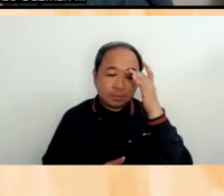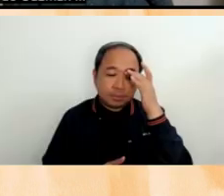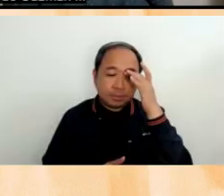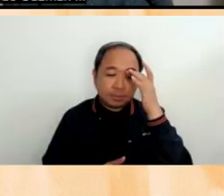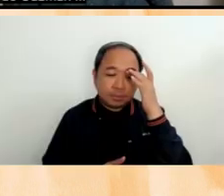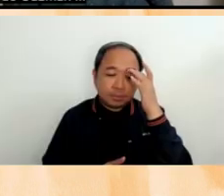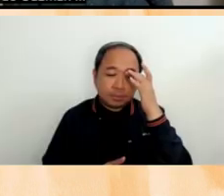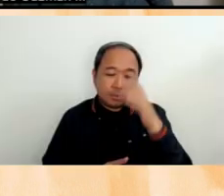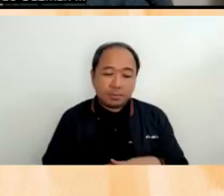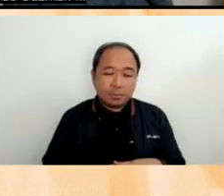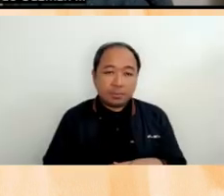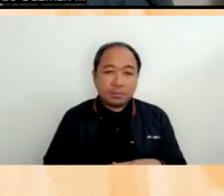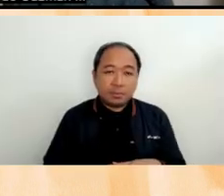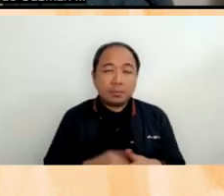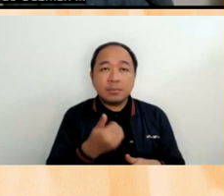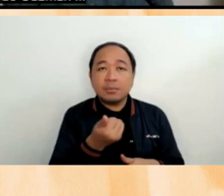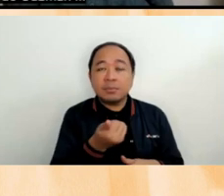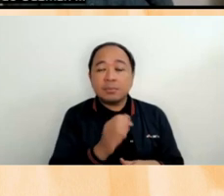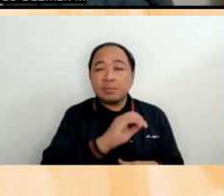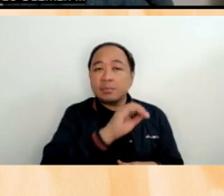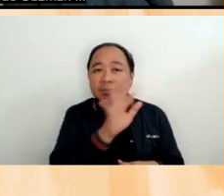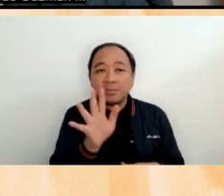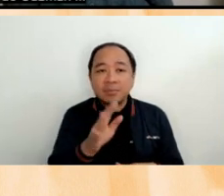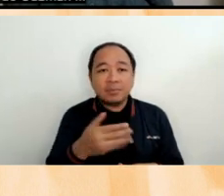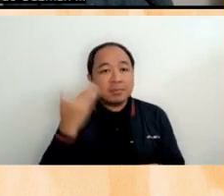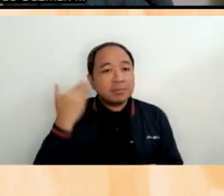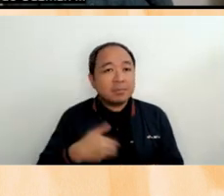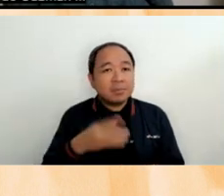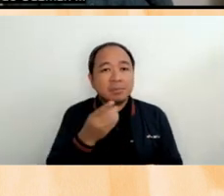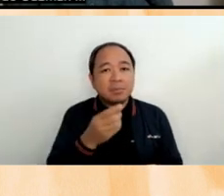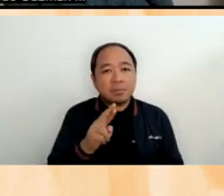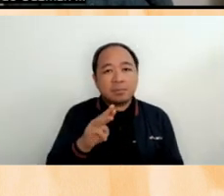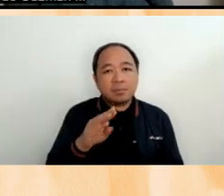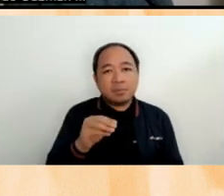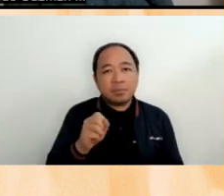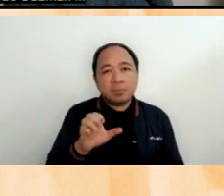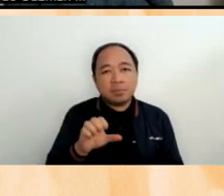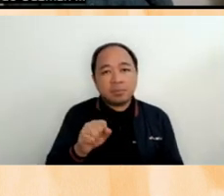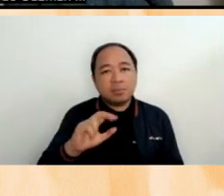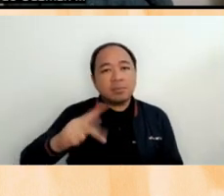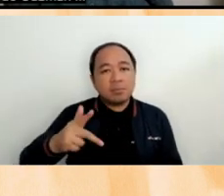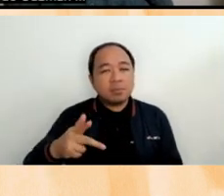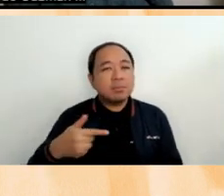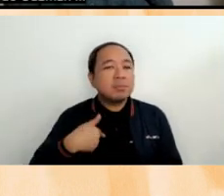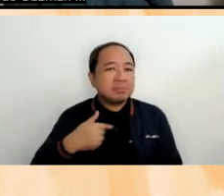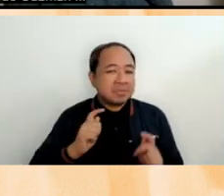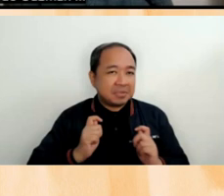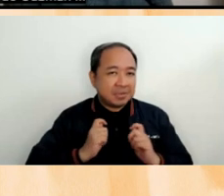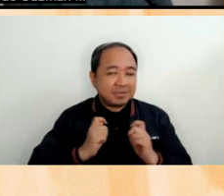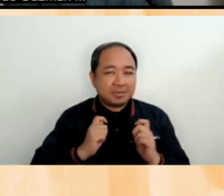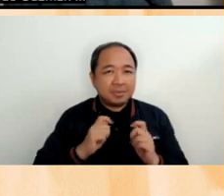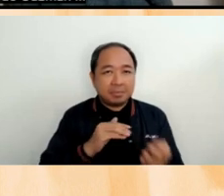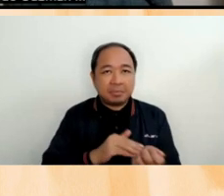am tasked to discuss with you how to provide mental health support to suicidal adolescents and young